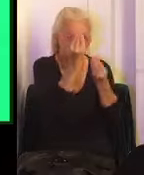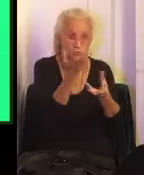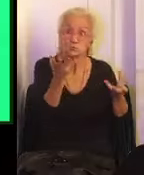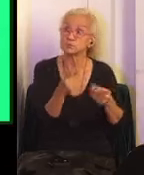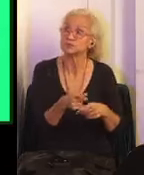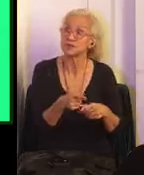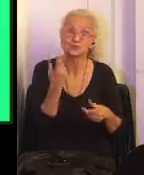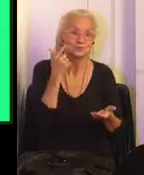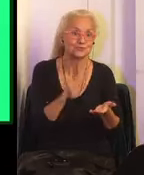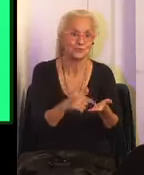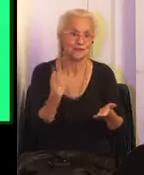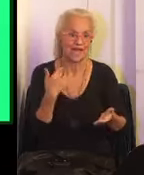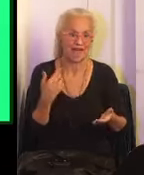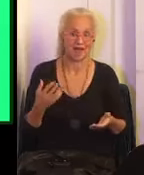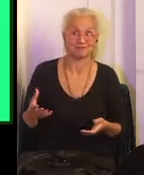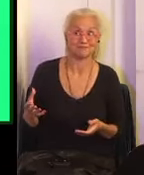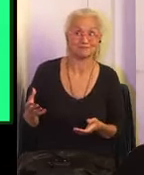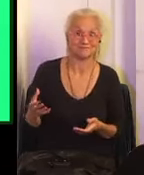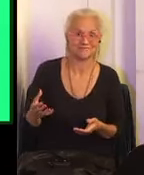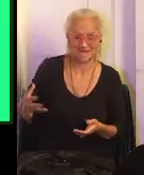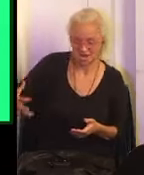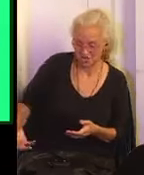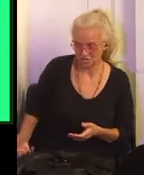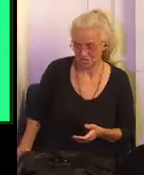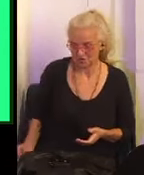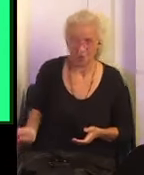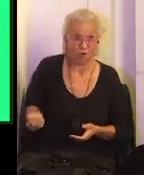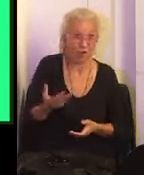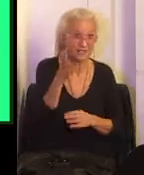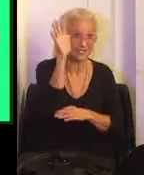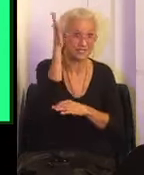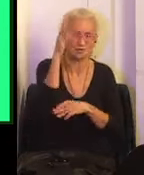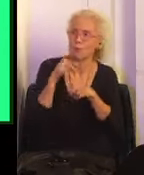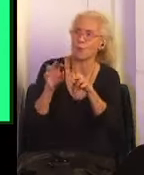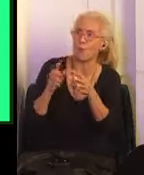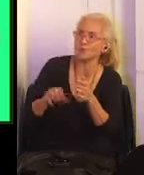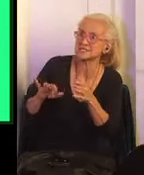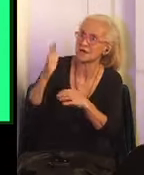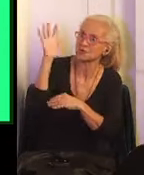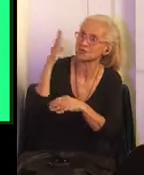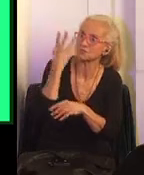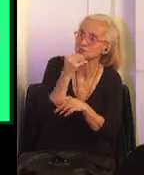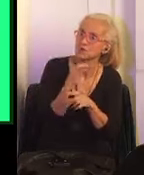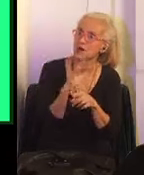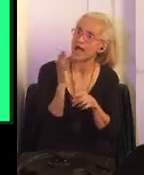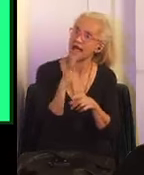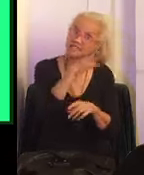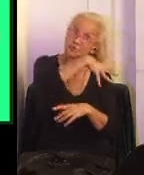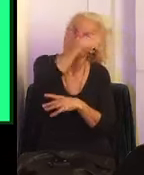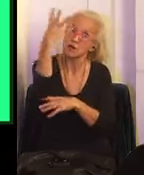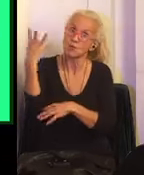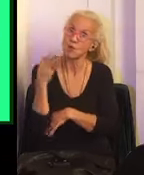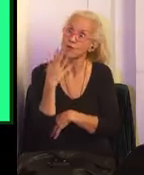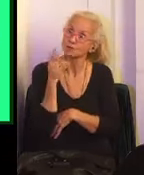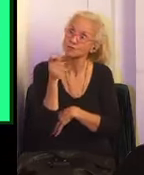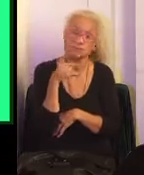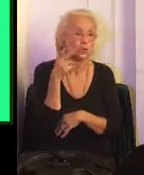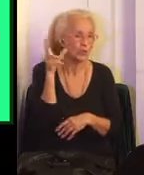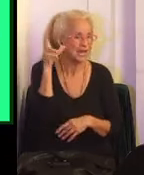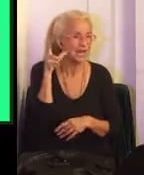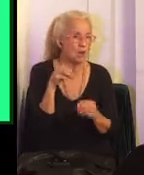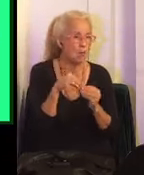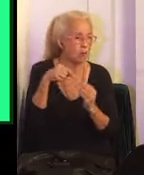You notice we have generosity tree over here. People's like, what is this tree? It looks beautiful, and it's got all these rainbow colors on it. Well, you'll hear a little bit